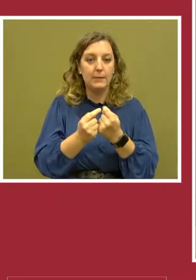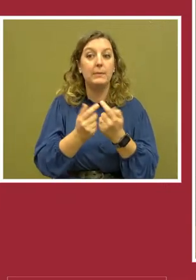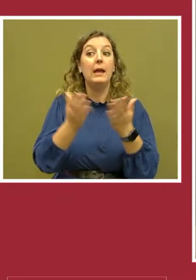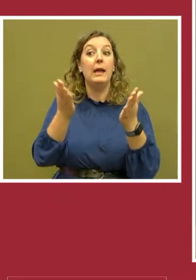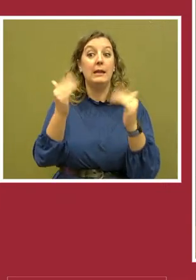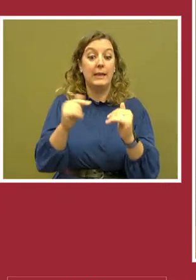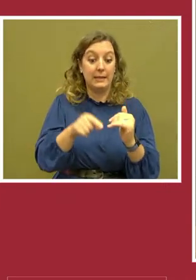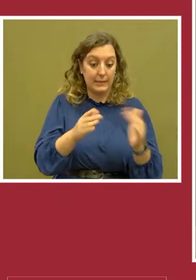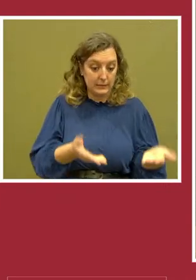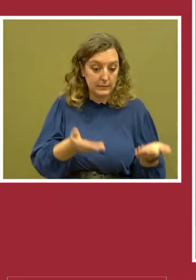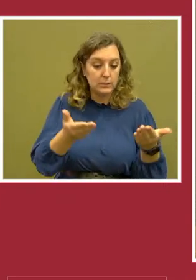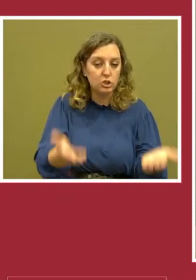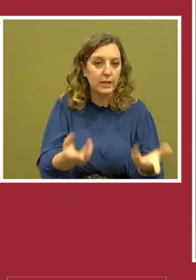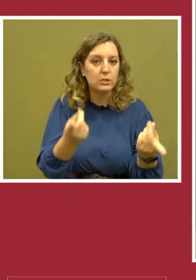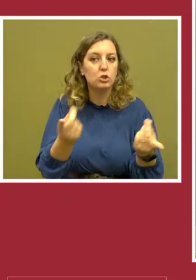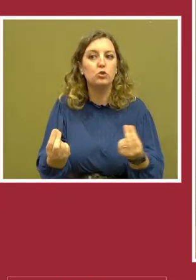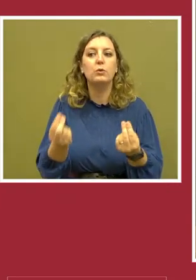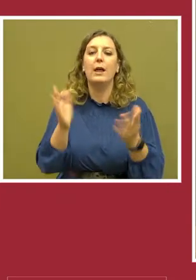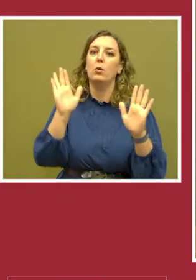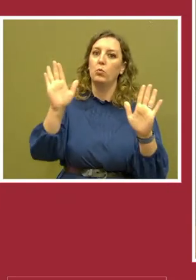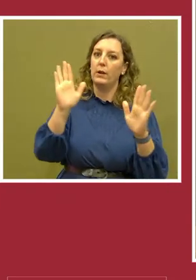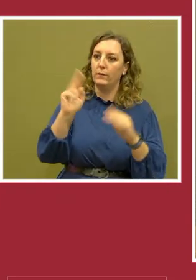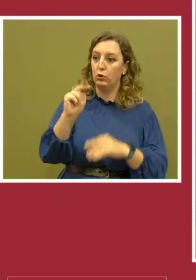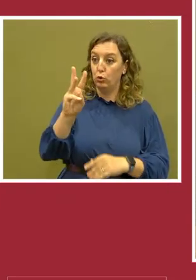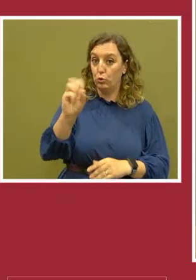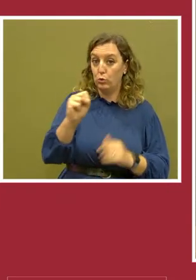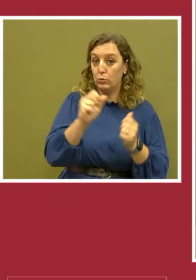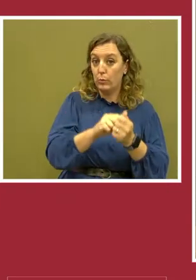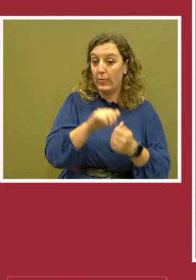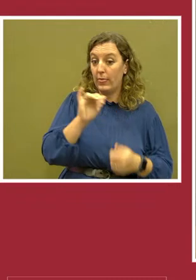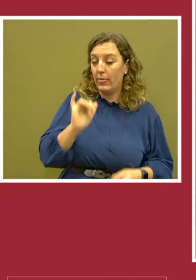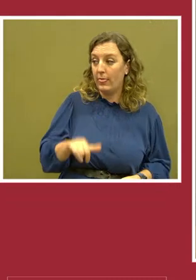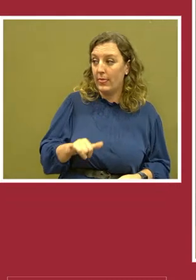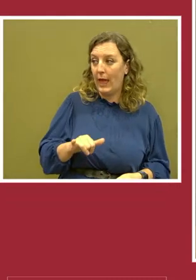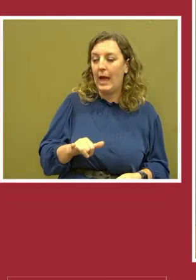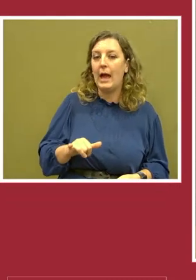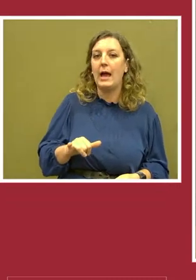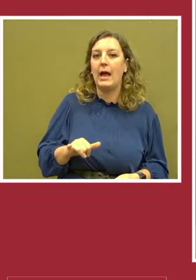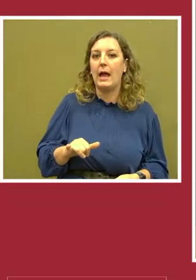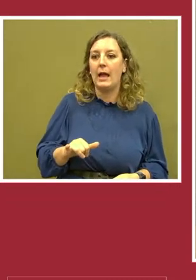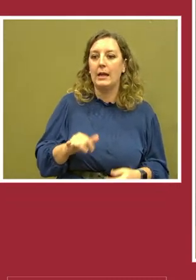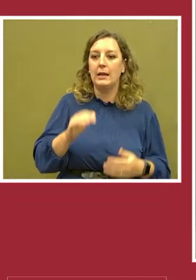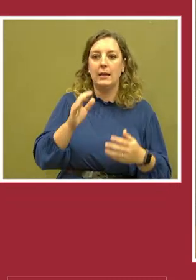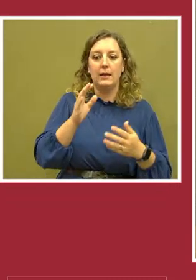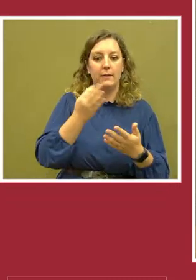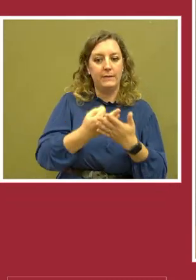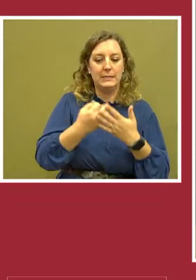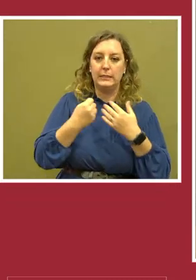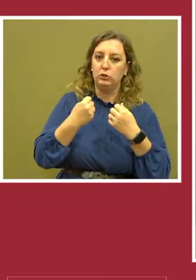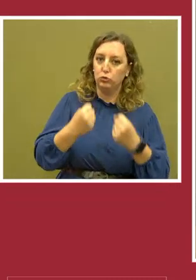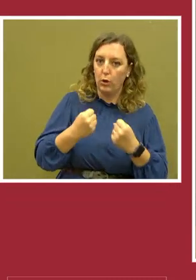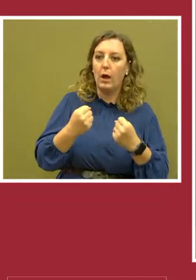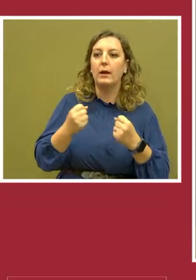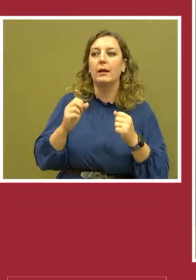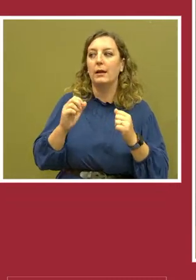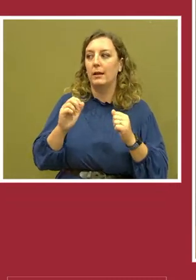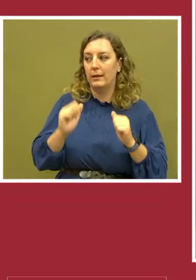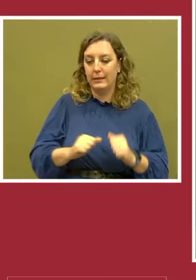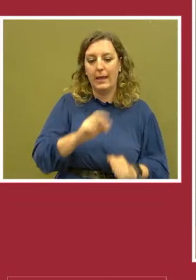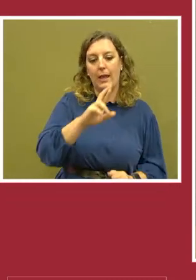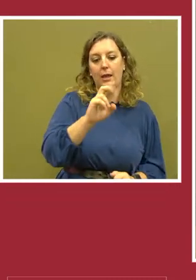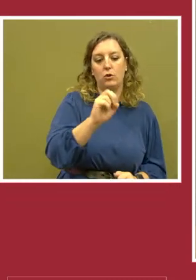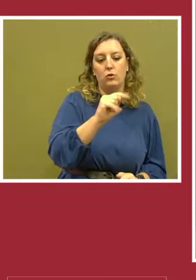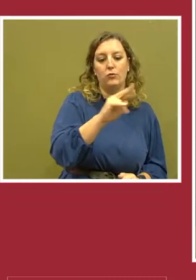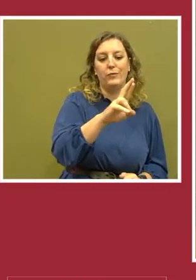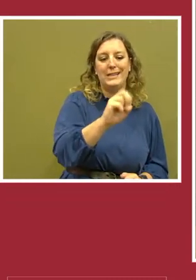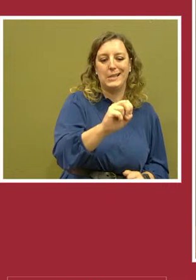they're suggesting, and the great news is that with that being so fiscally strong, we've been able to retire bonds early,